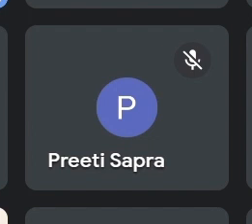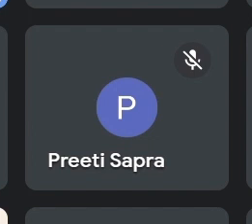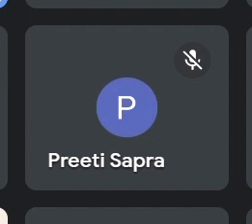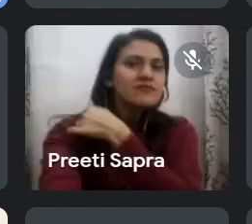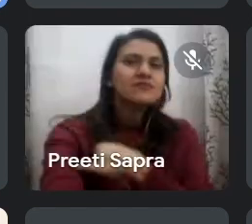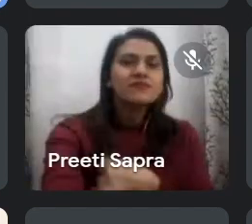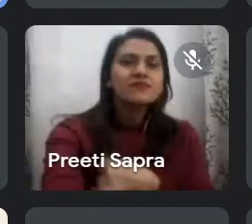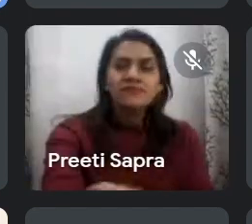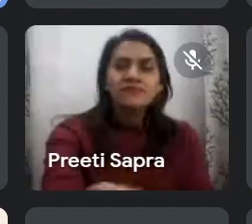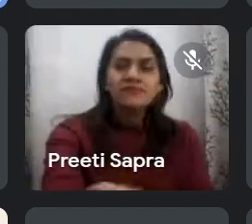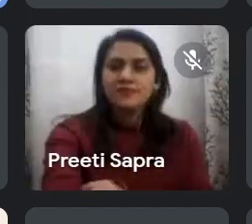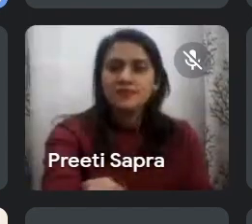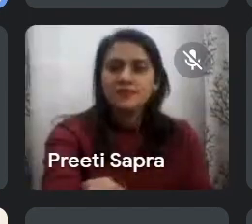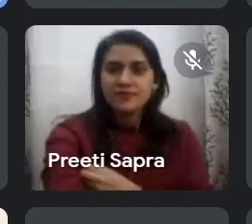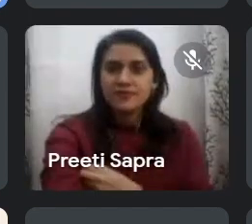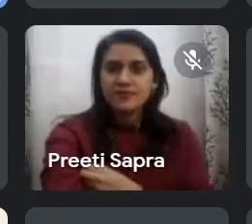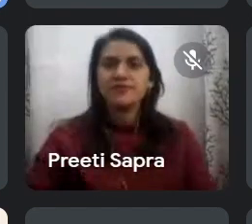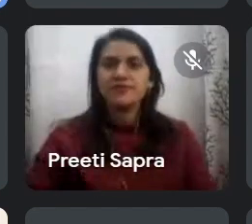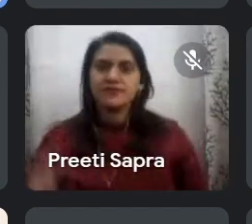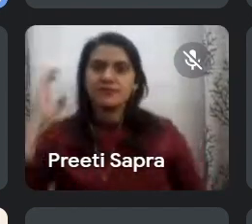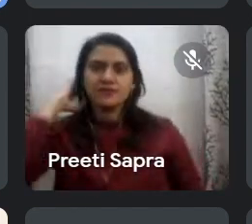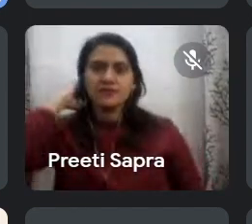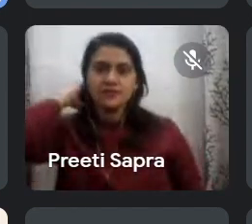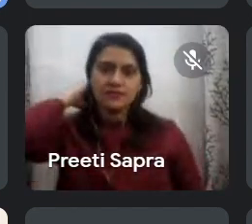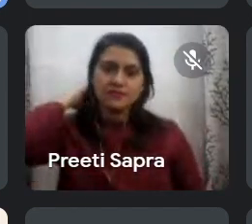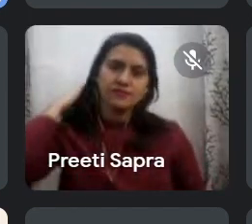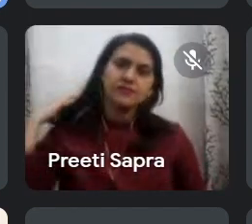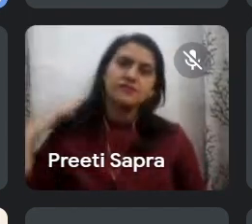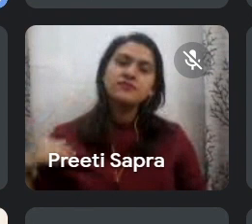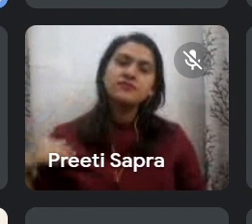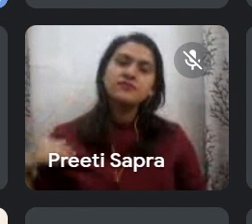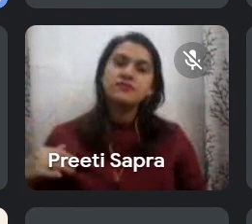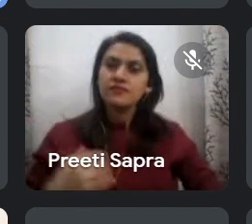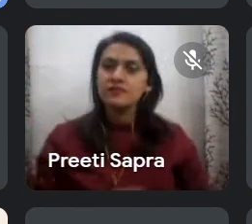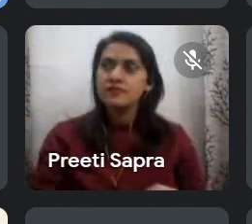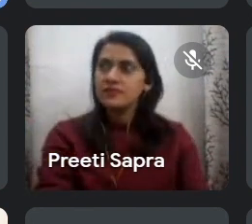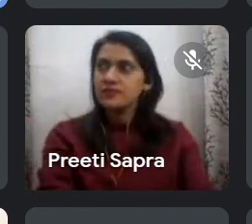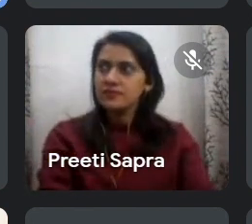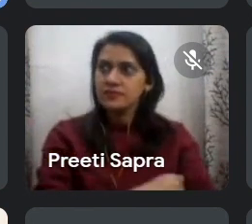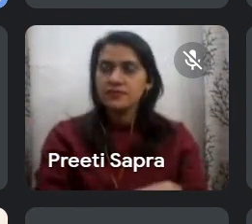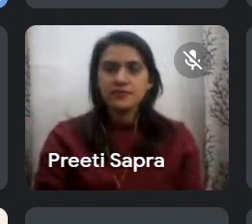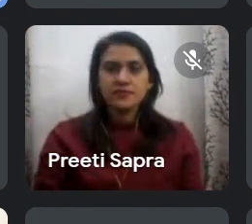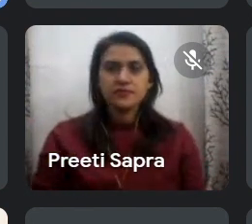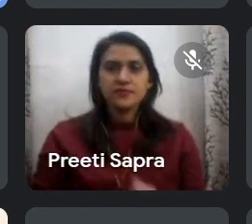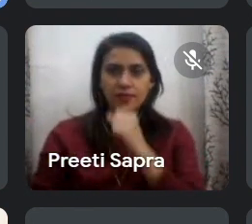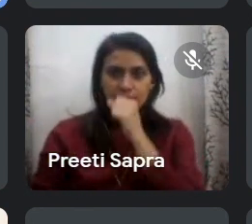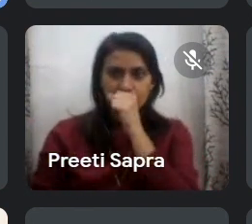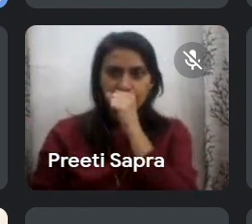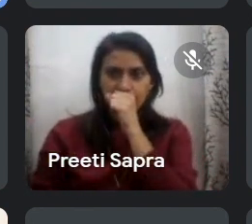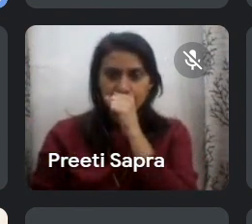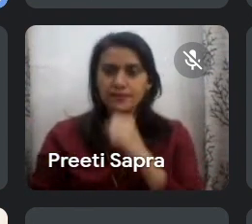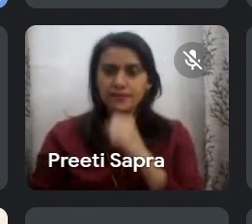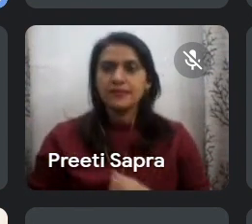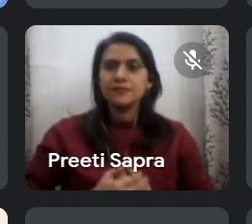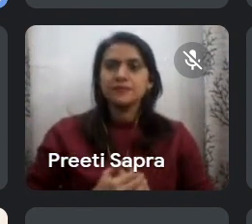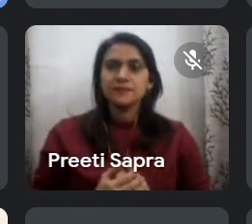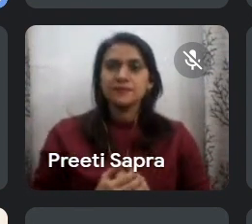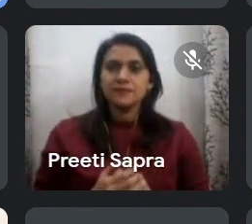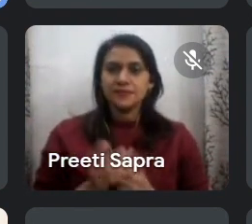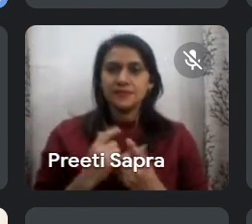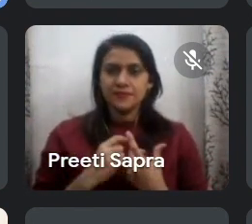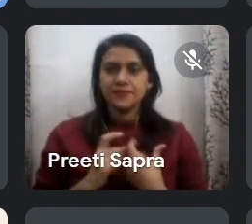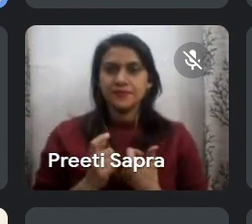using technology, using laws, using community. When I mean technology here is, if I'm defining technology as